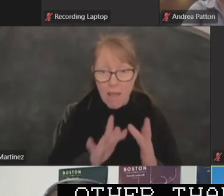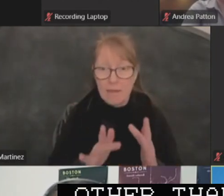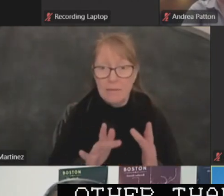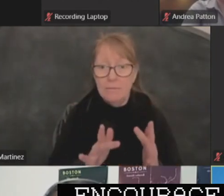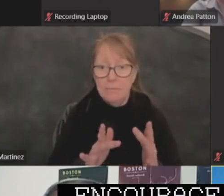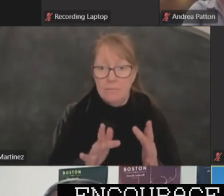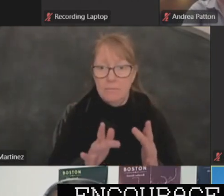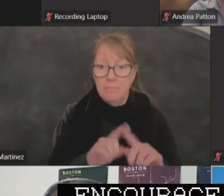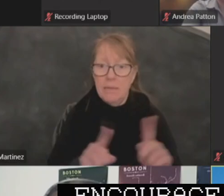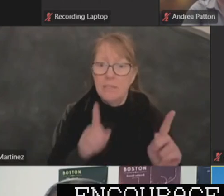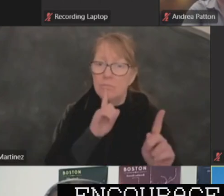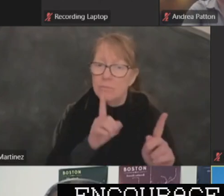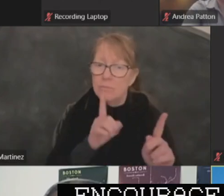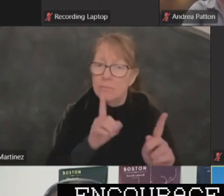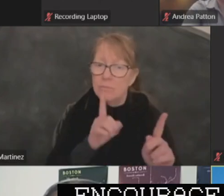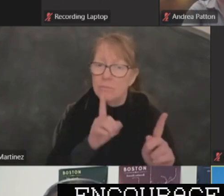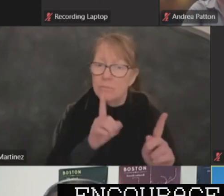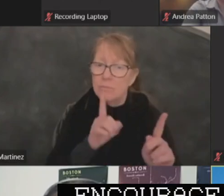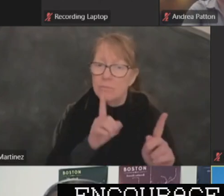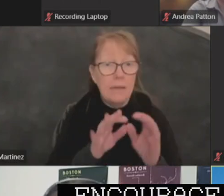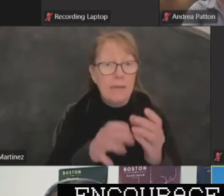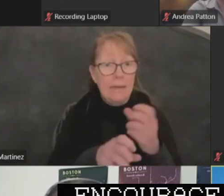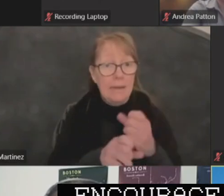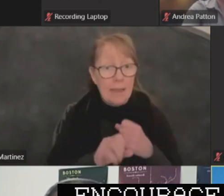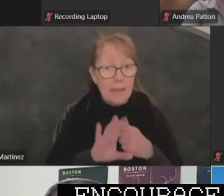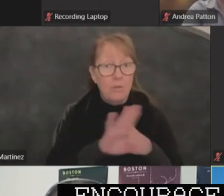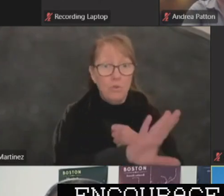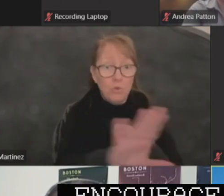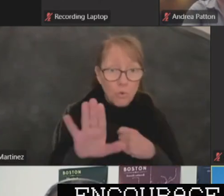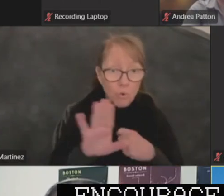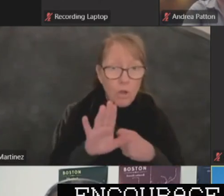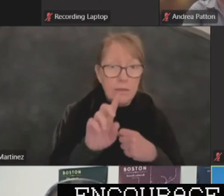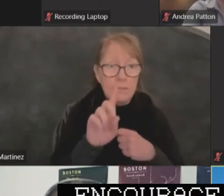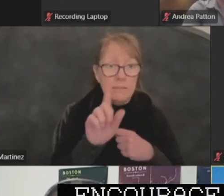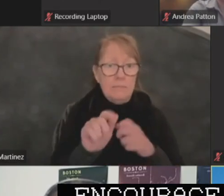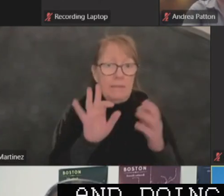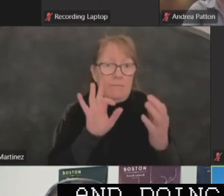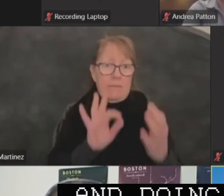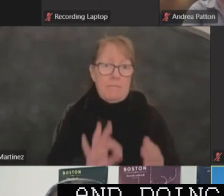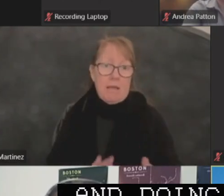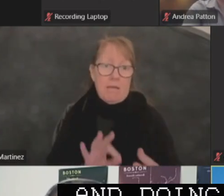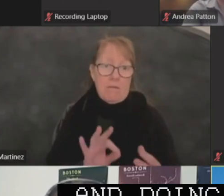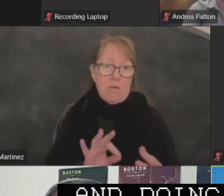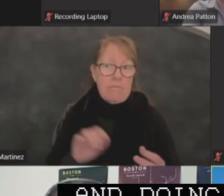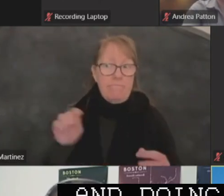important to get your feedback on development in Boston that we really hope moving forward that you'll participate.